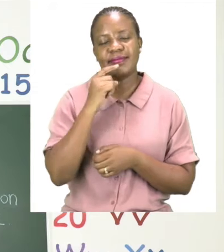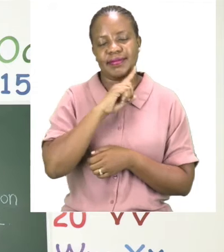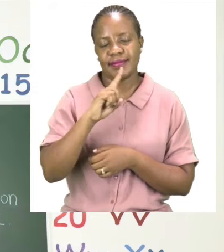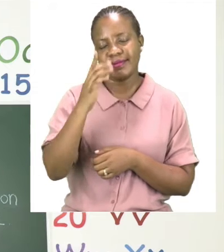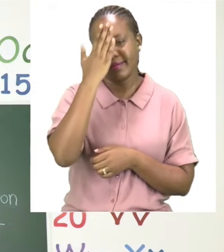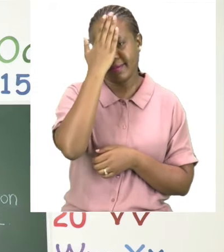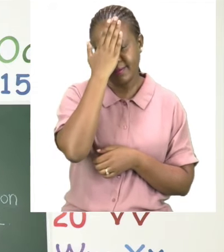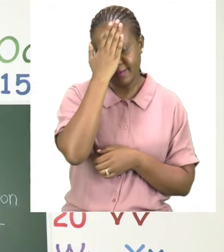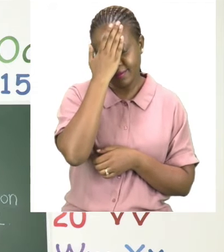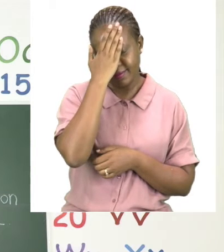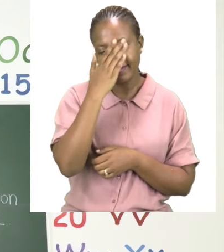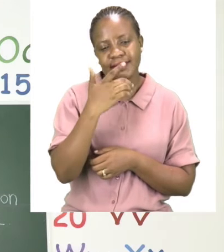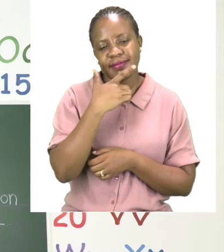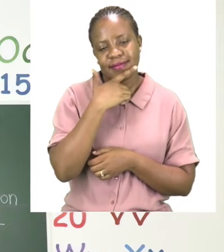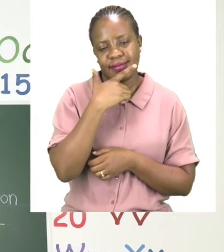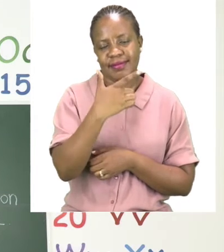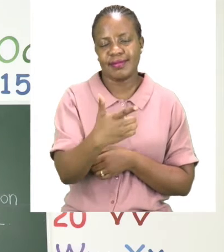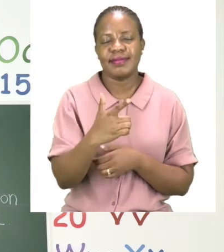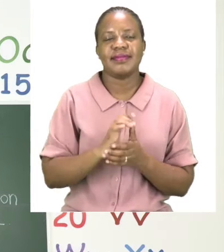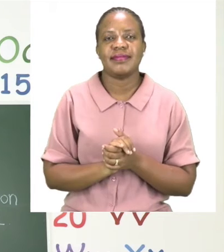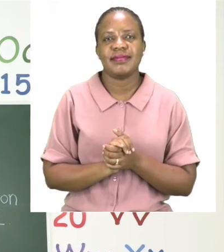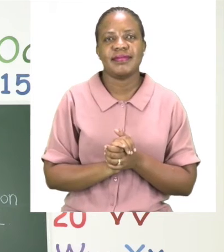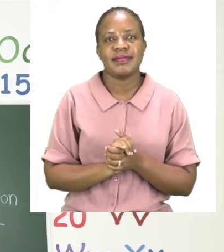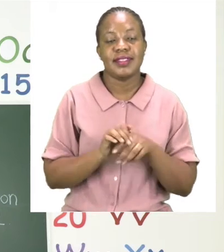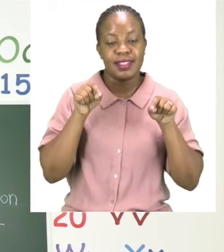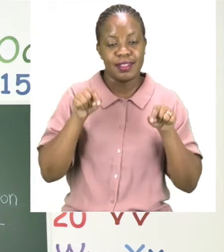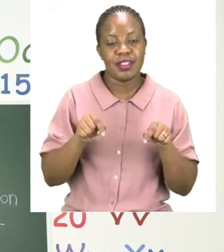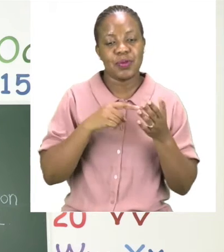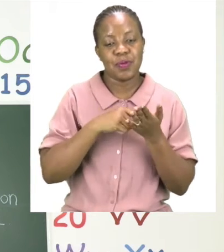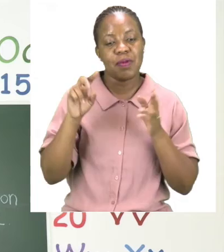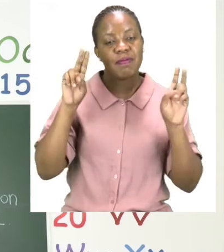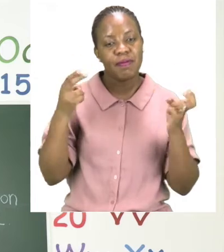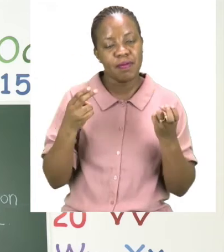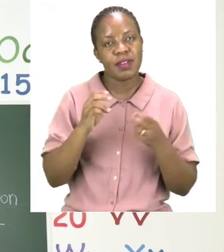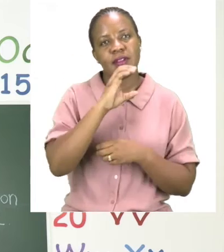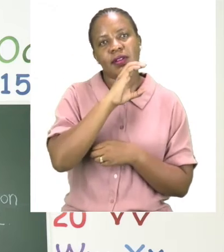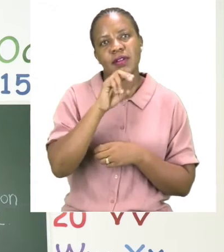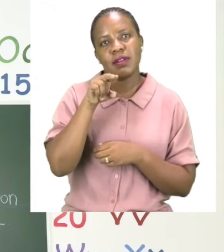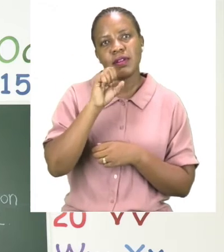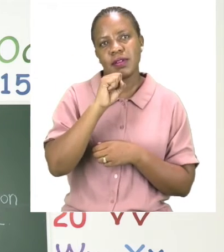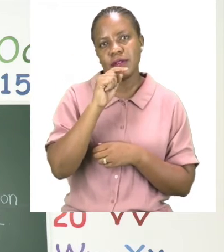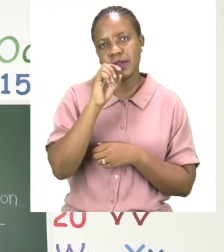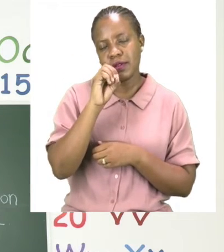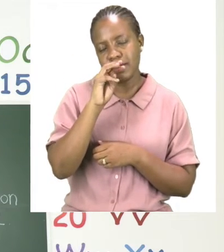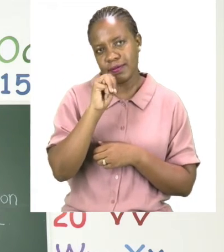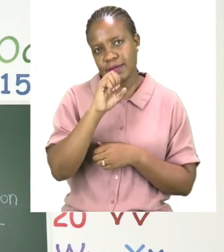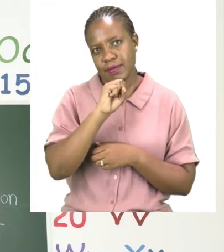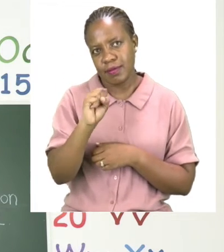you so much for joining me today. Our theme this week is customs